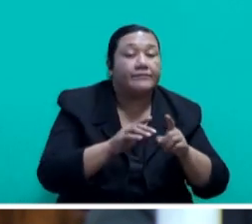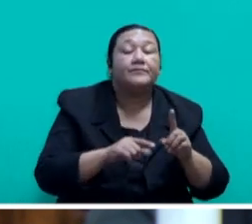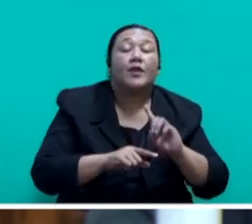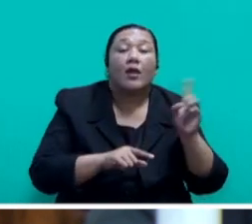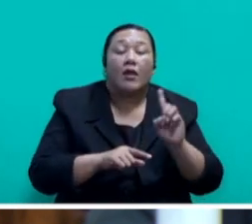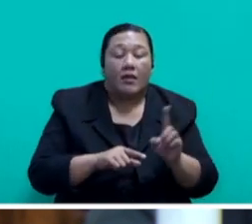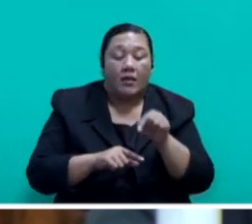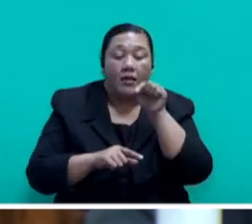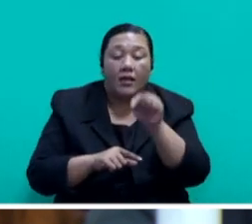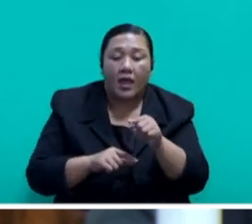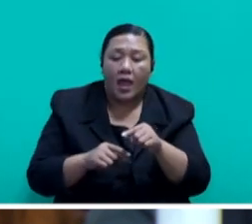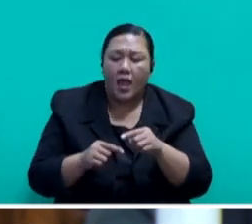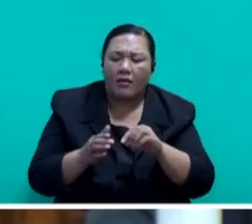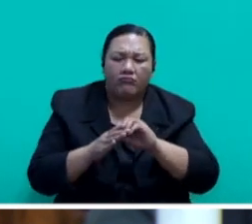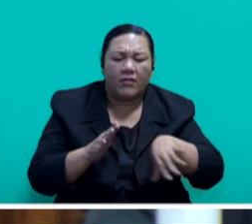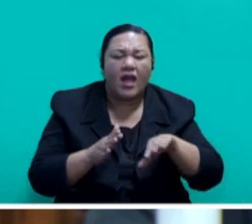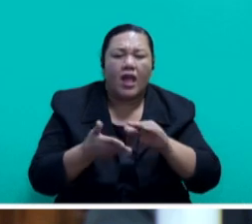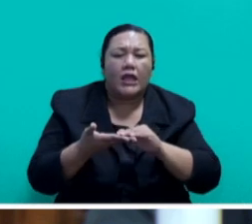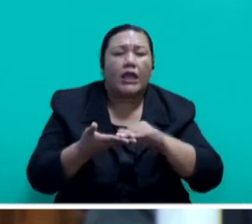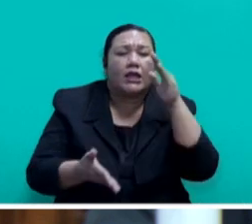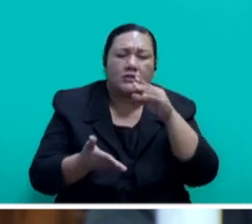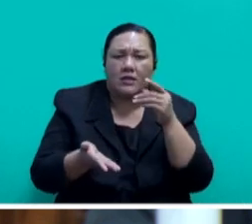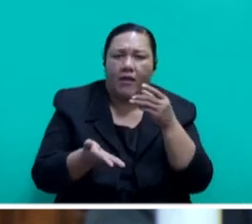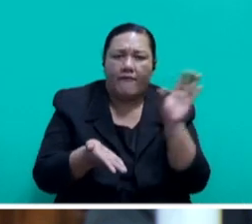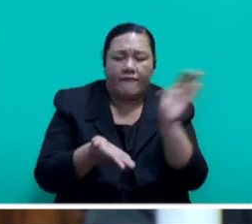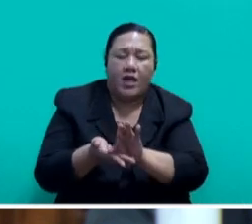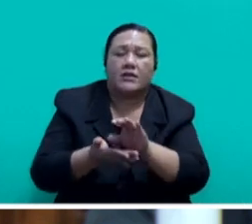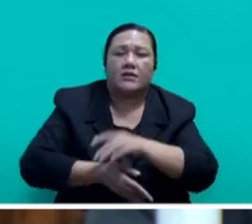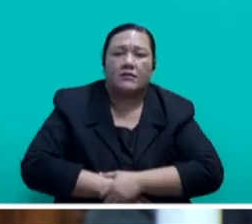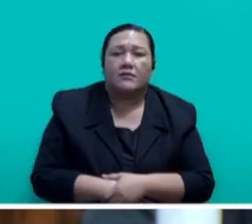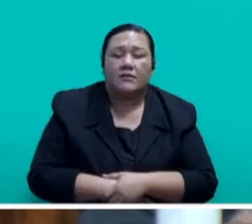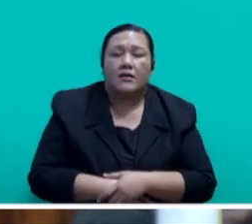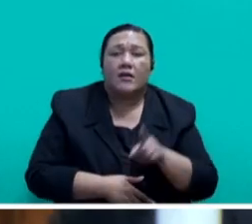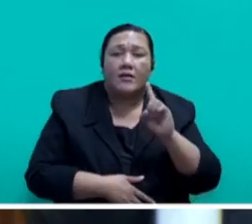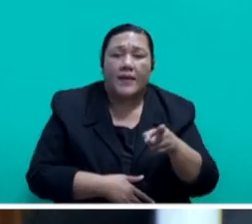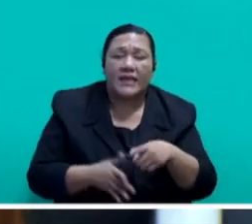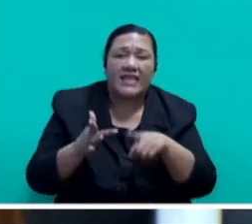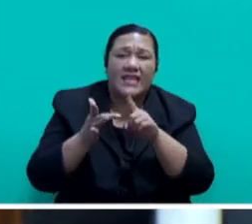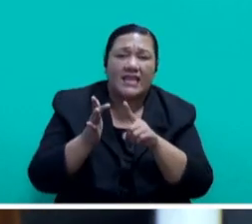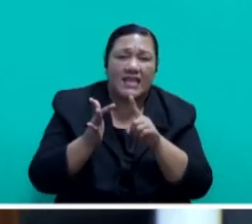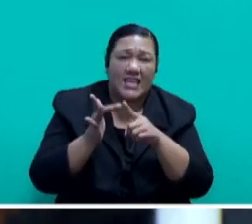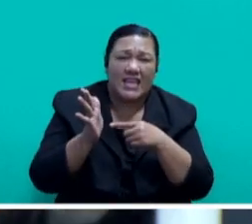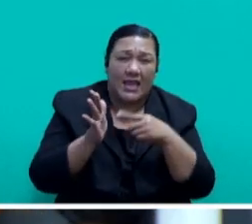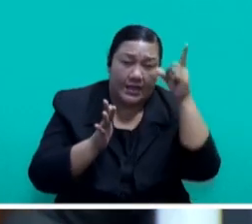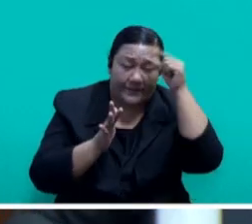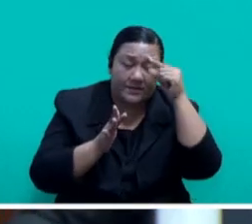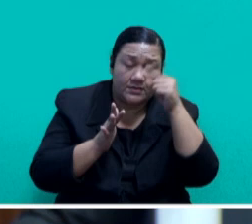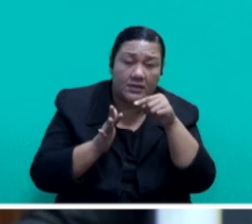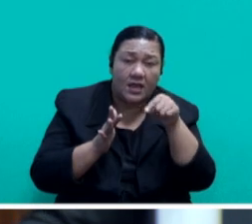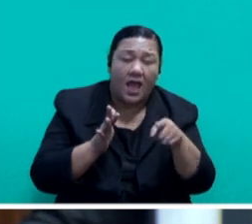received increased funding. This signifies our dedication to ensure that the Tauke Affairs Administration are adequately